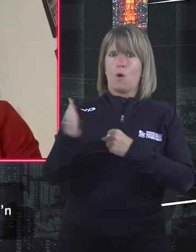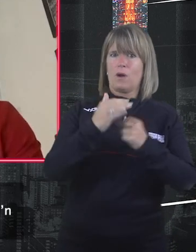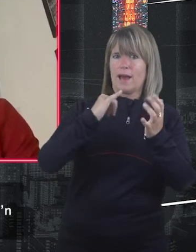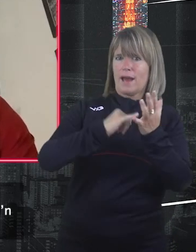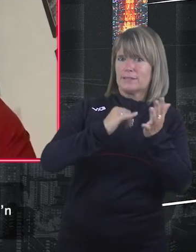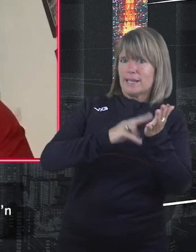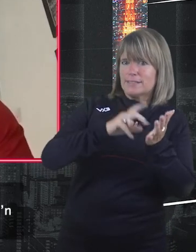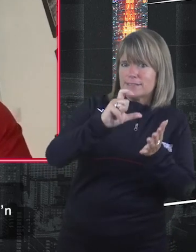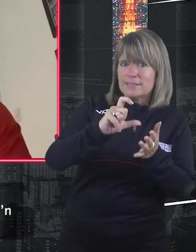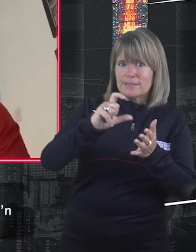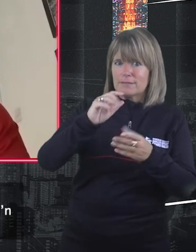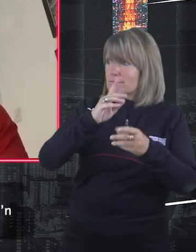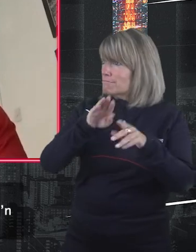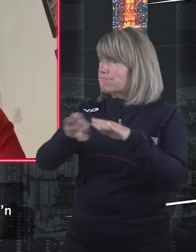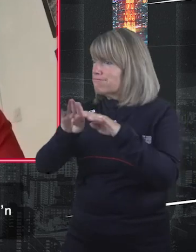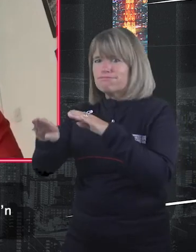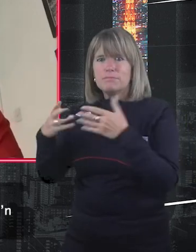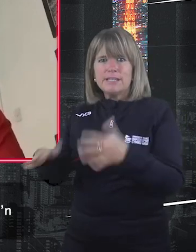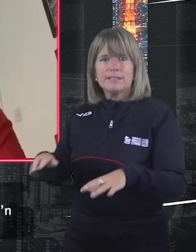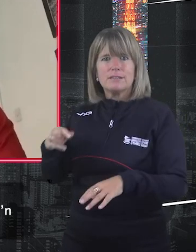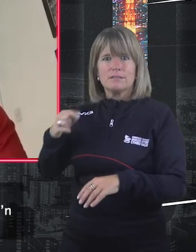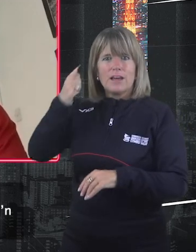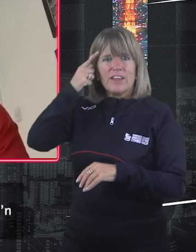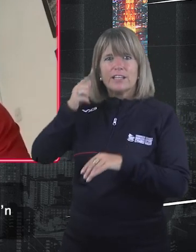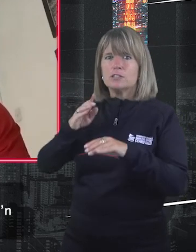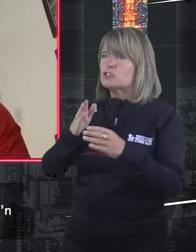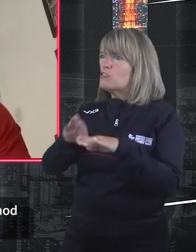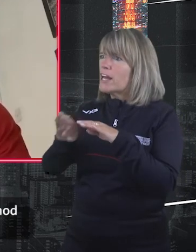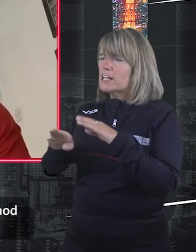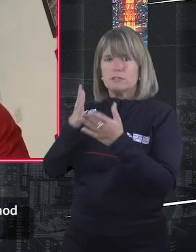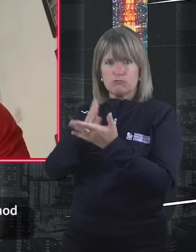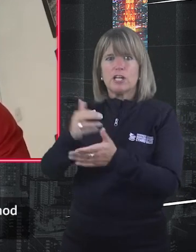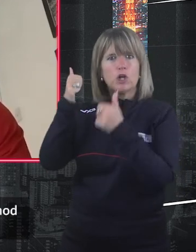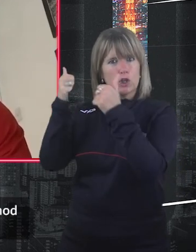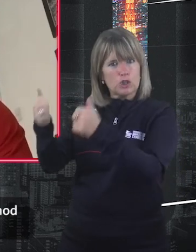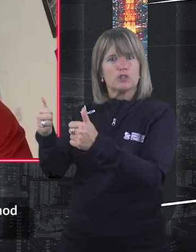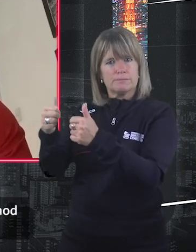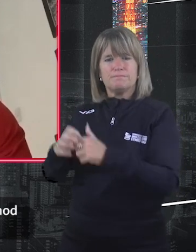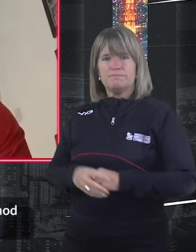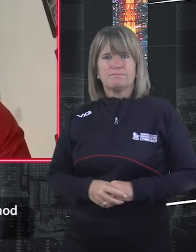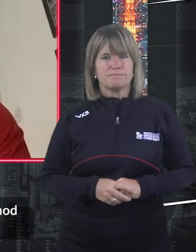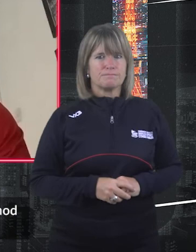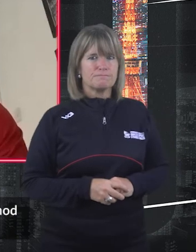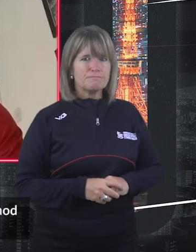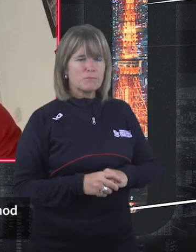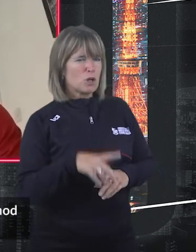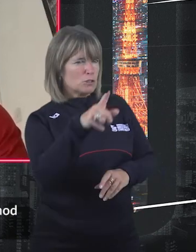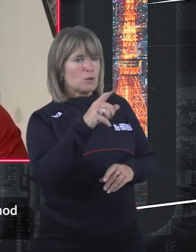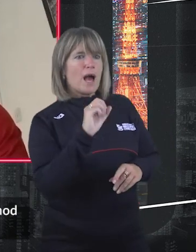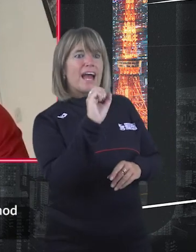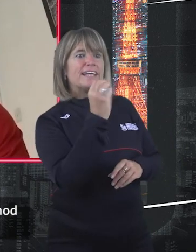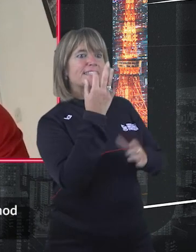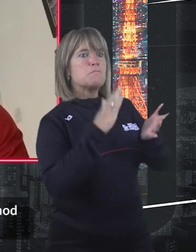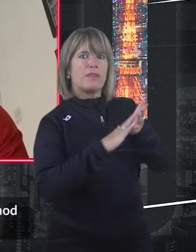yeah, I think training's been really good. And how have you coped for the last kind of